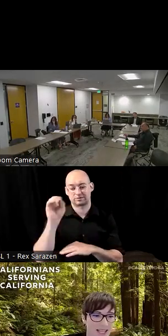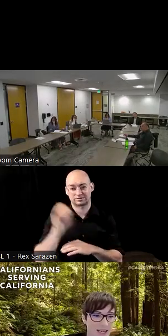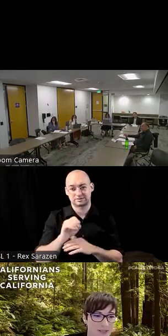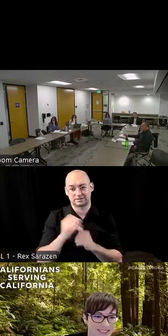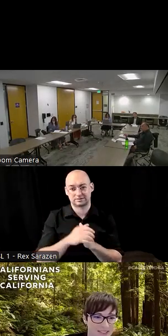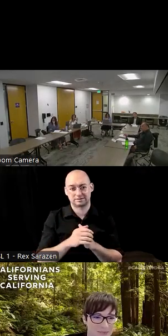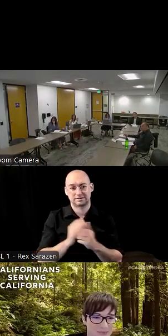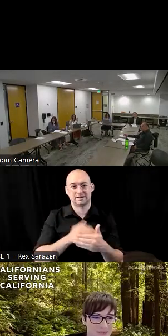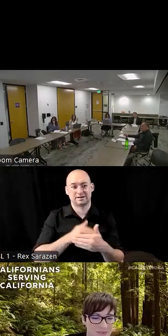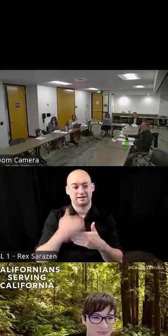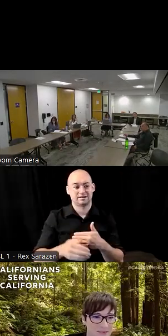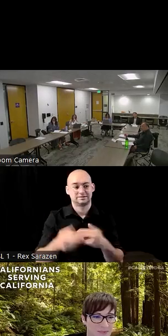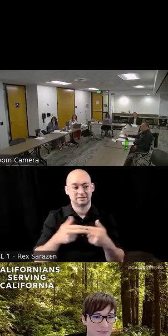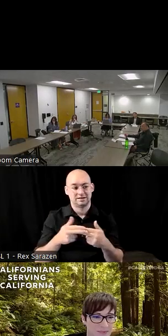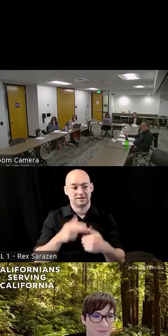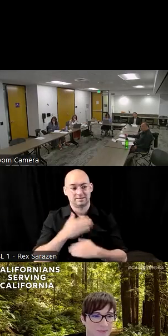Next slide, please.